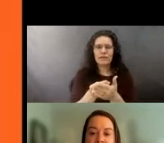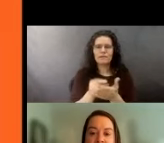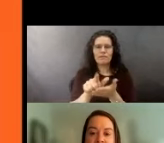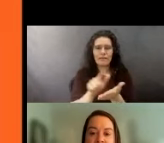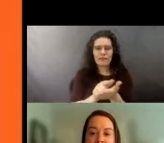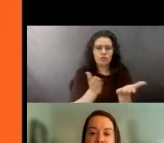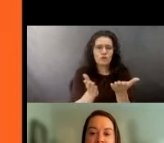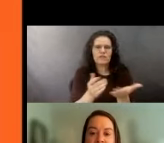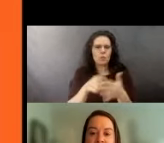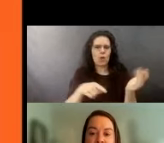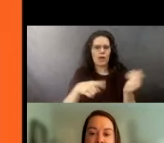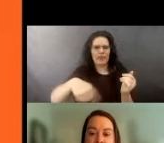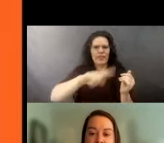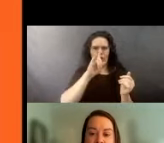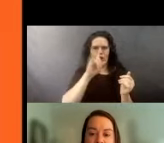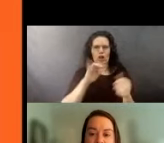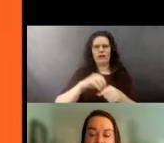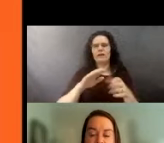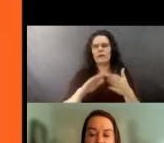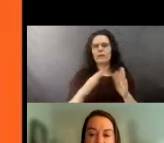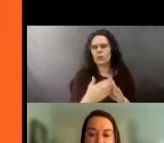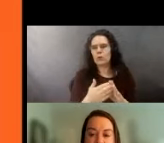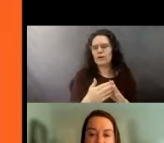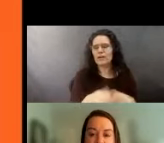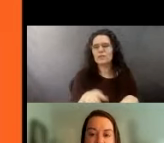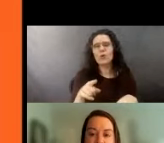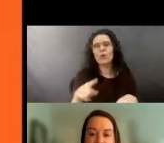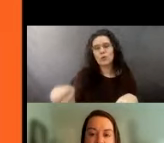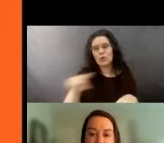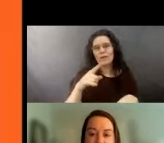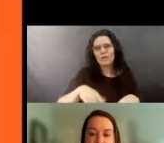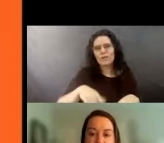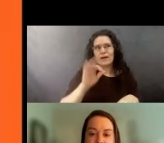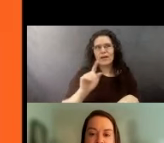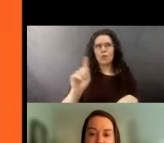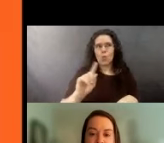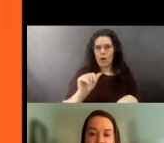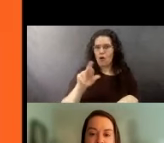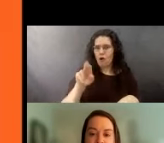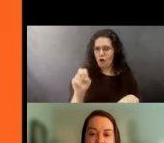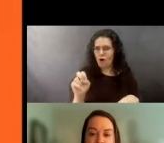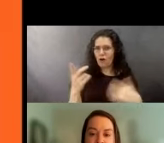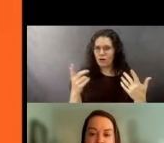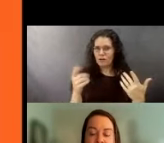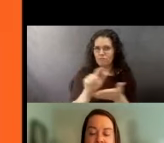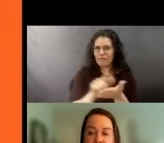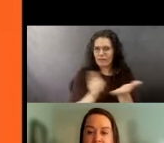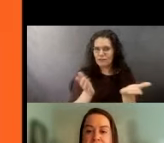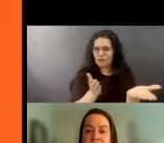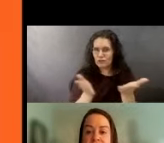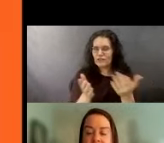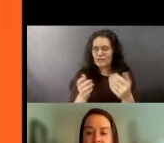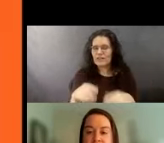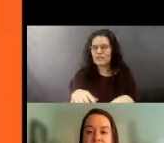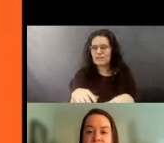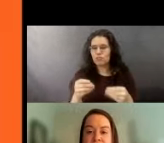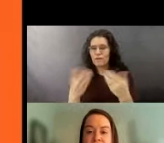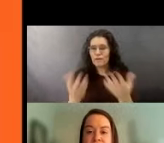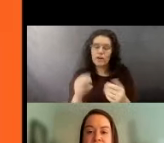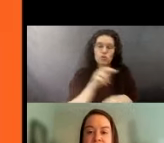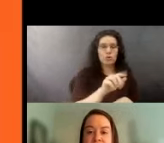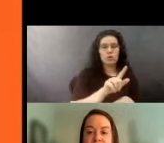So finding out where legal services providers are in the community, you should be looking at LSC's website. If you're